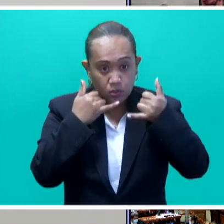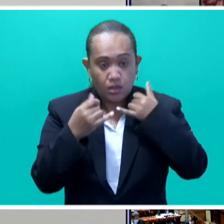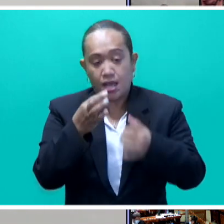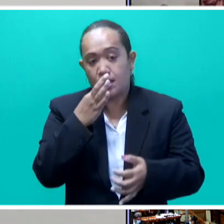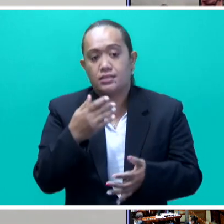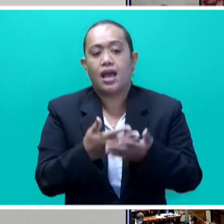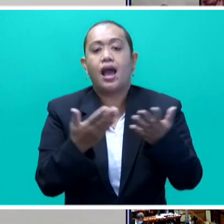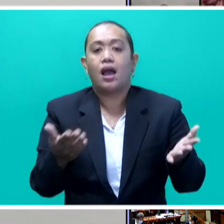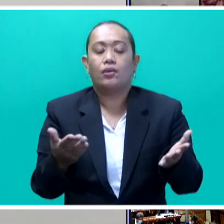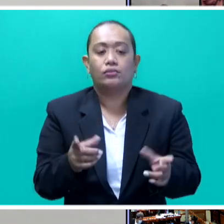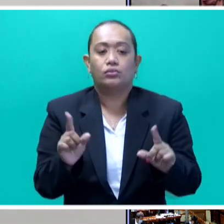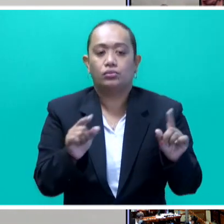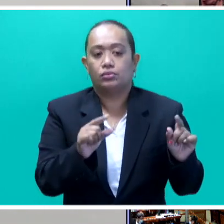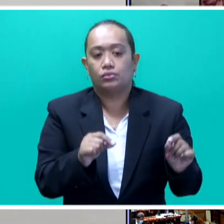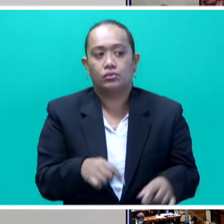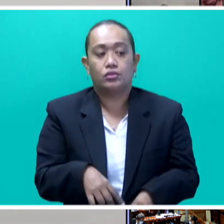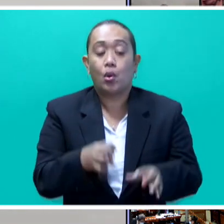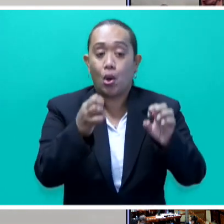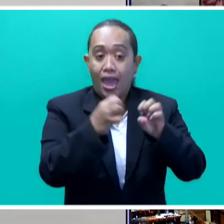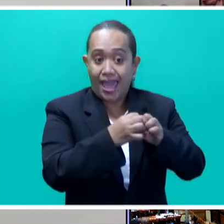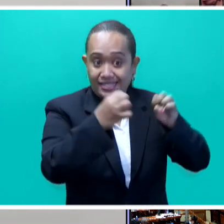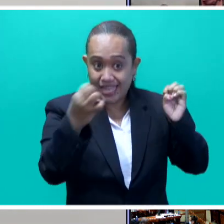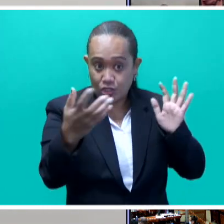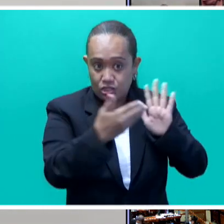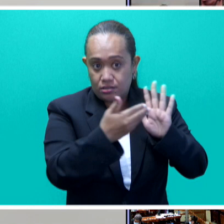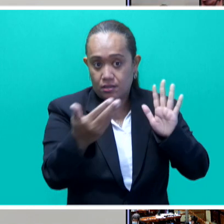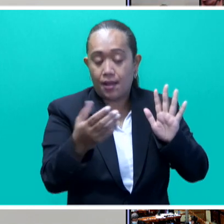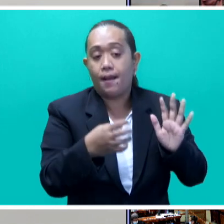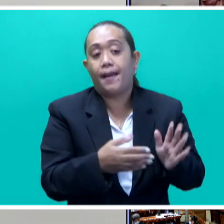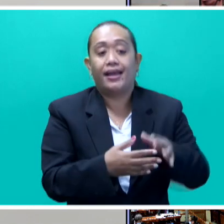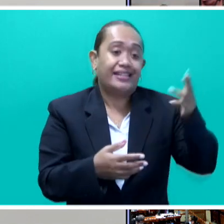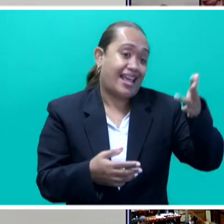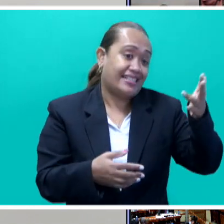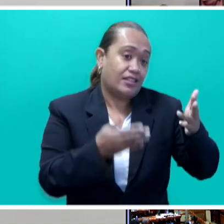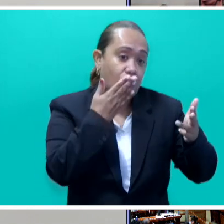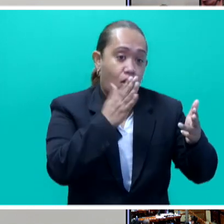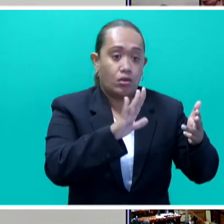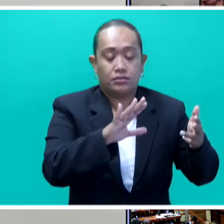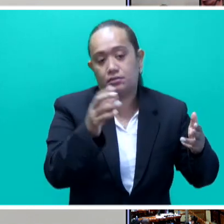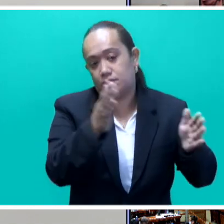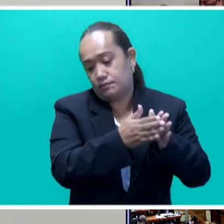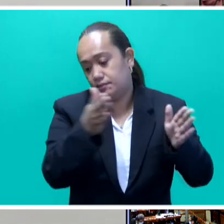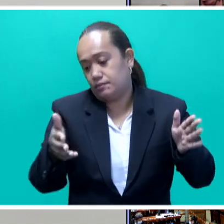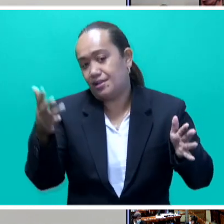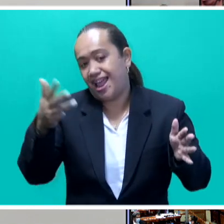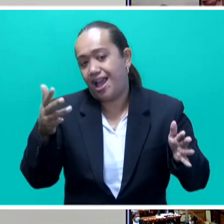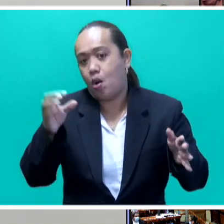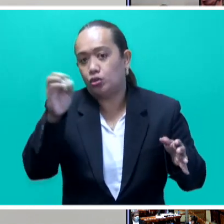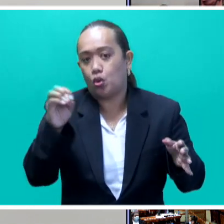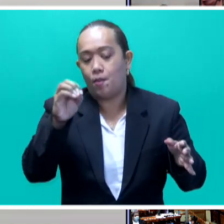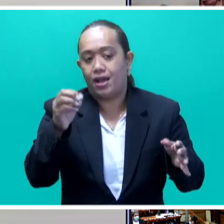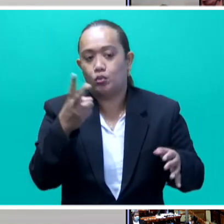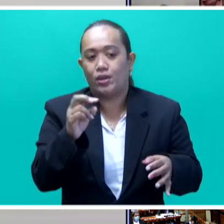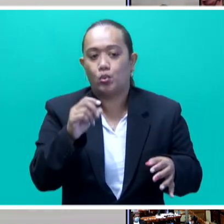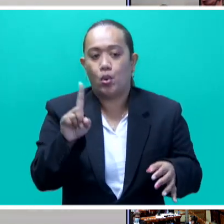to facilitate. So the extension now is from the 19th of August to the 19th of October 2021. That